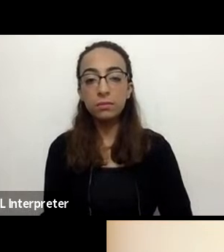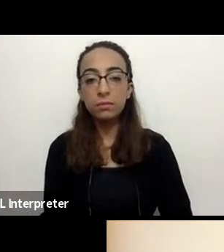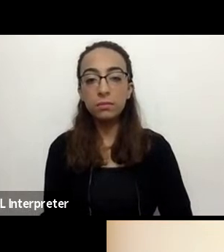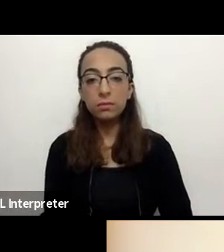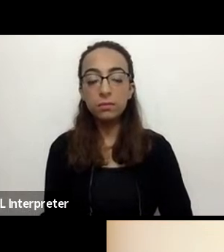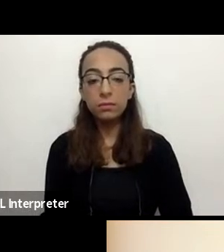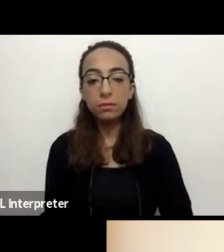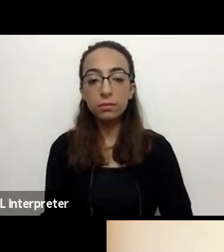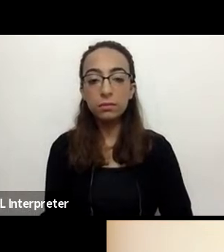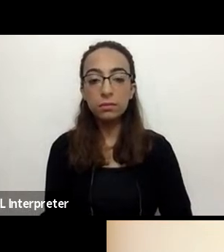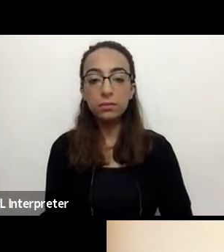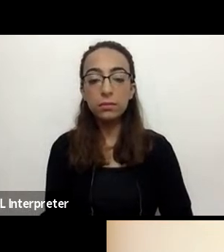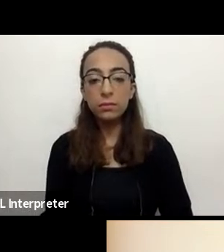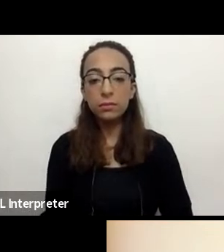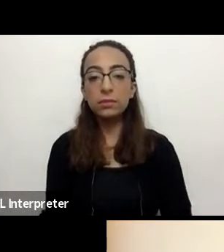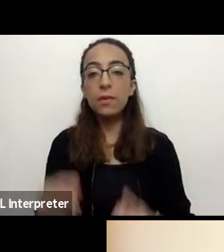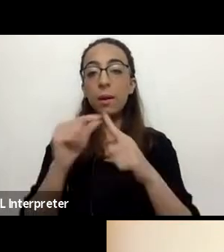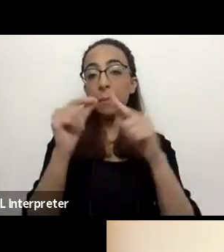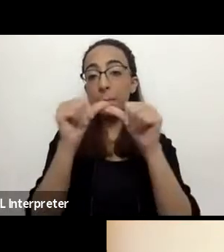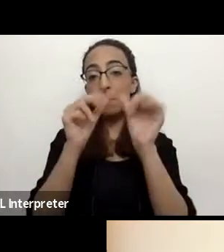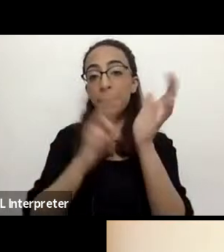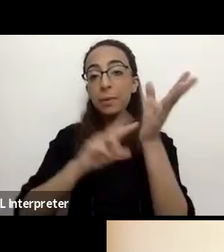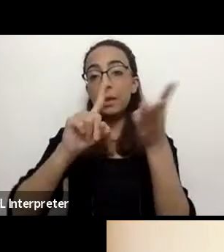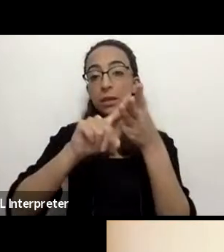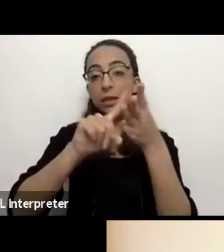Good evening, Sanya.